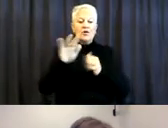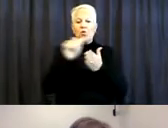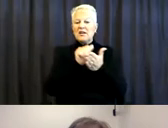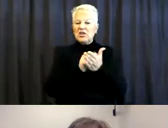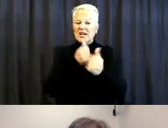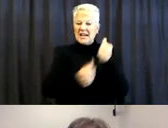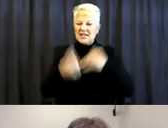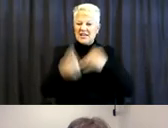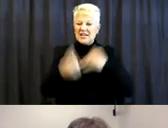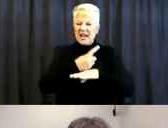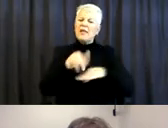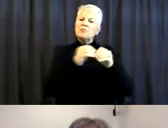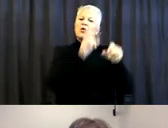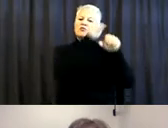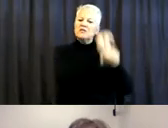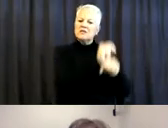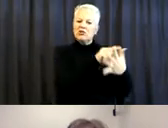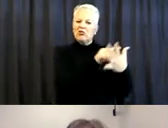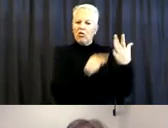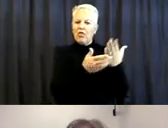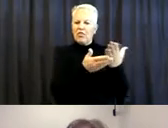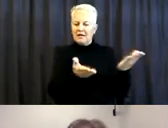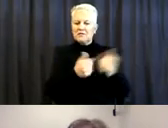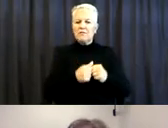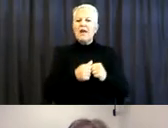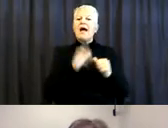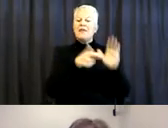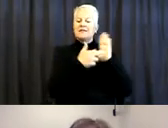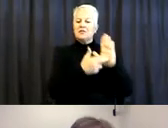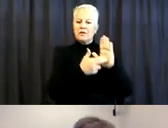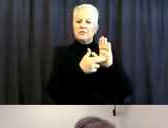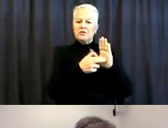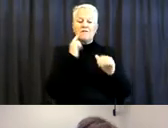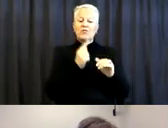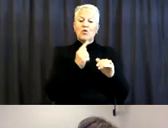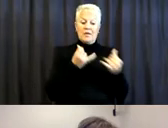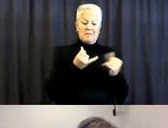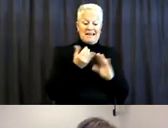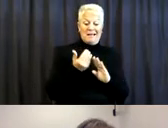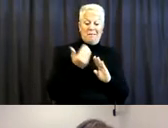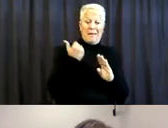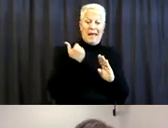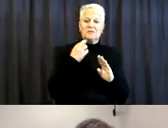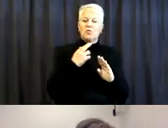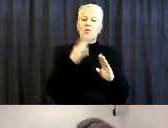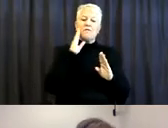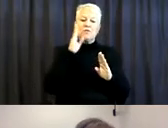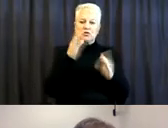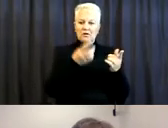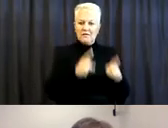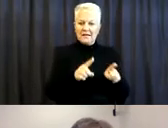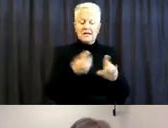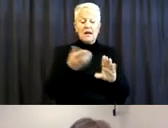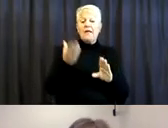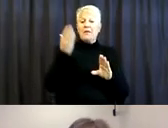more the traditional things. They're representation of the immediate past and future events. The past being the